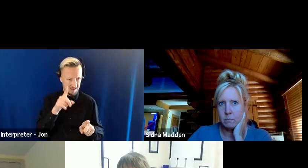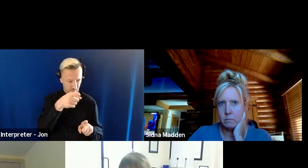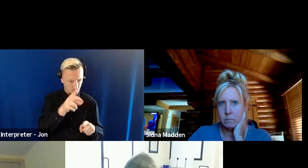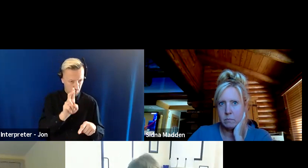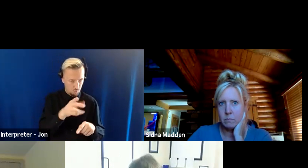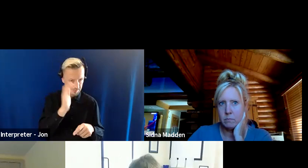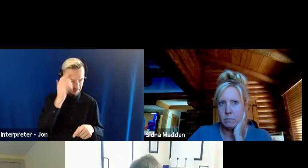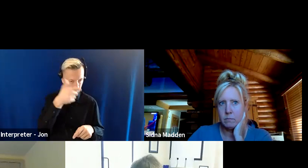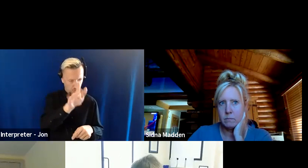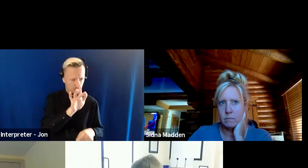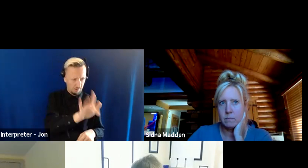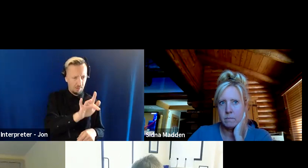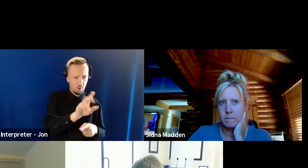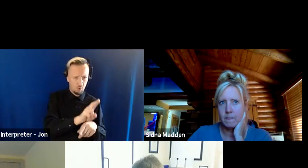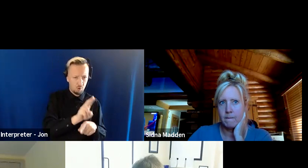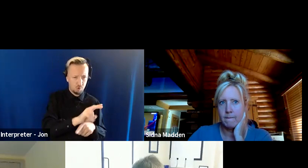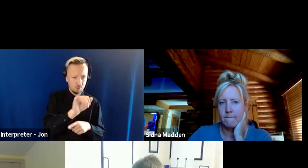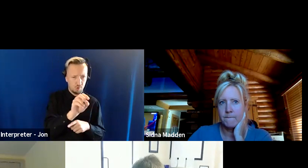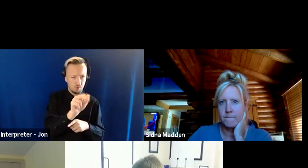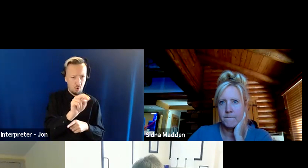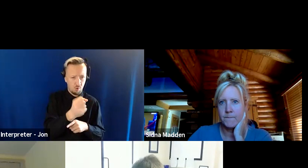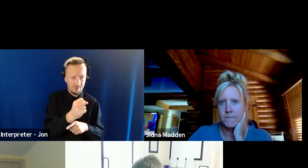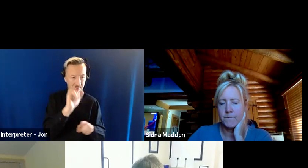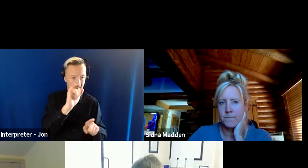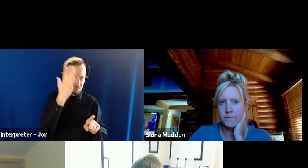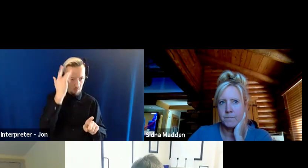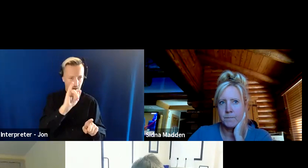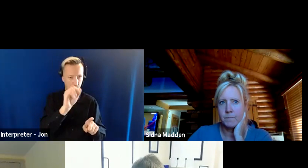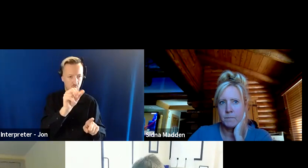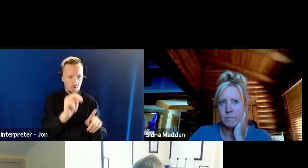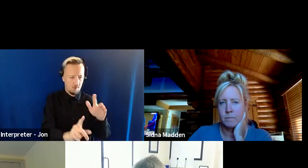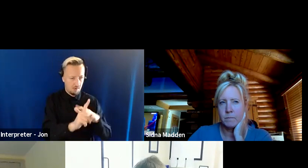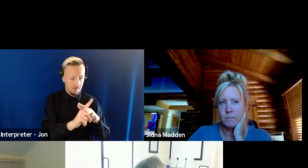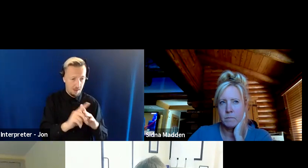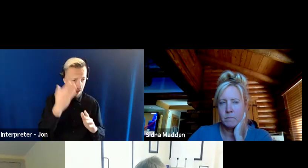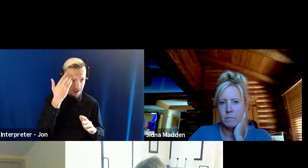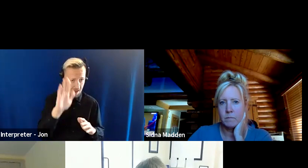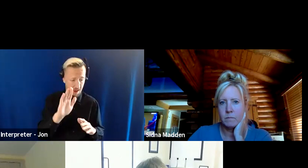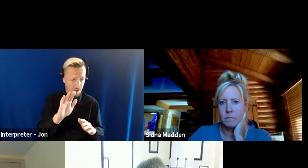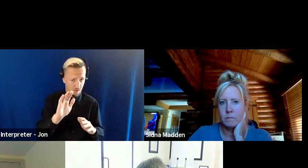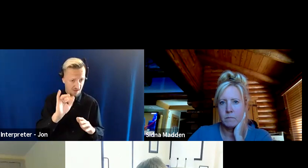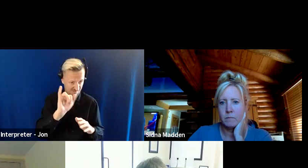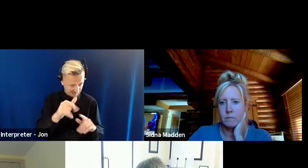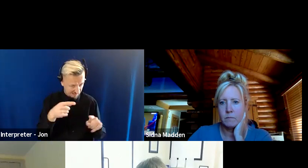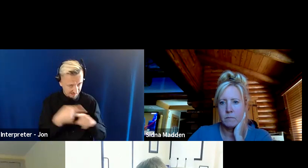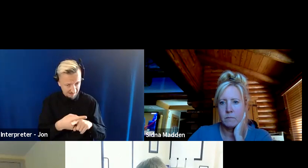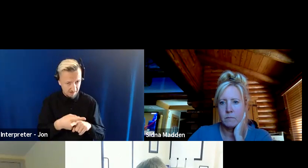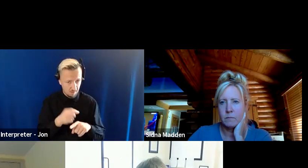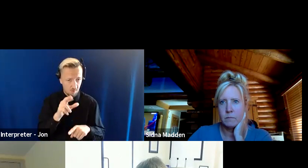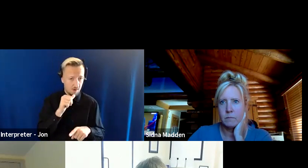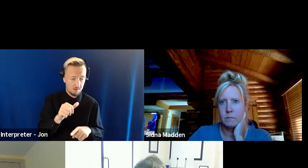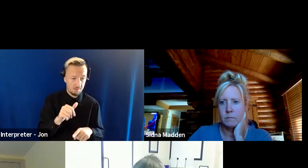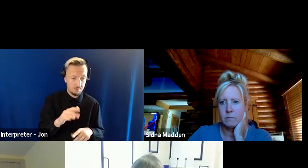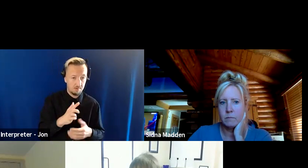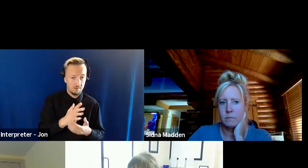in using Joan's. That's why Joan's name came up. And I don't know if that would be a conflict or if we all